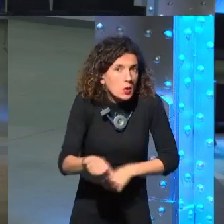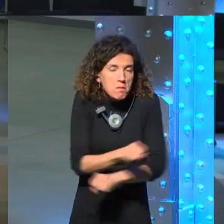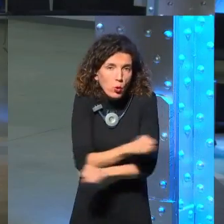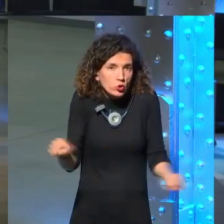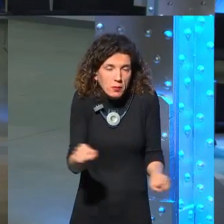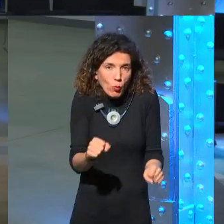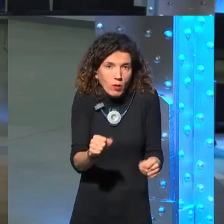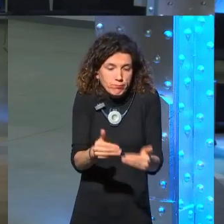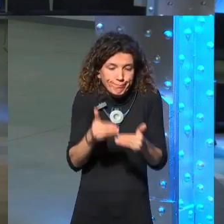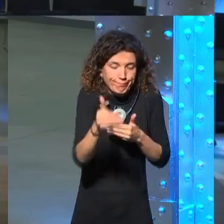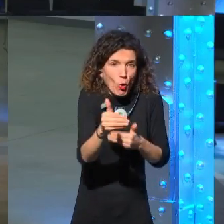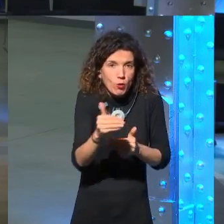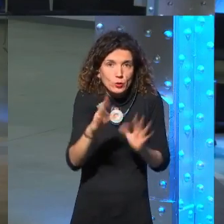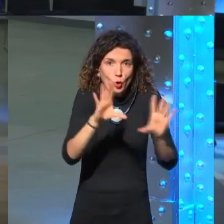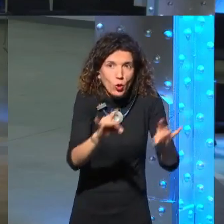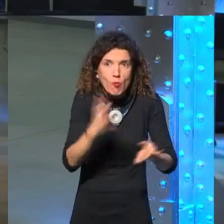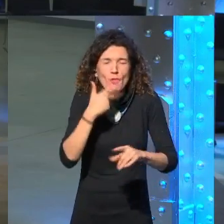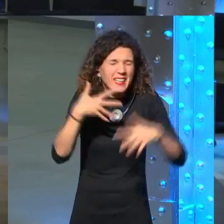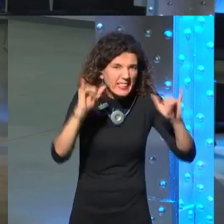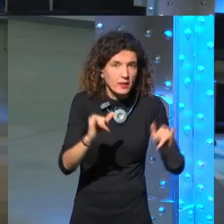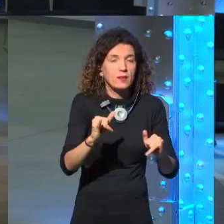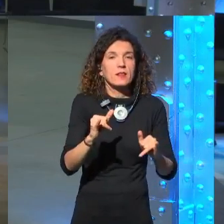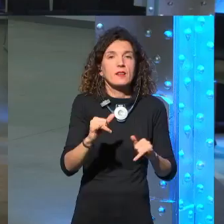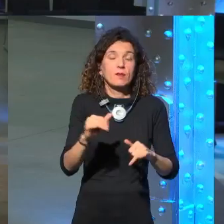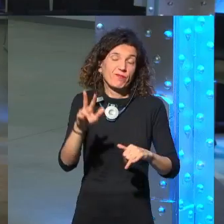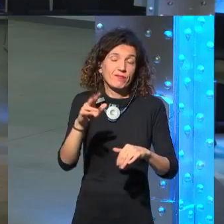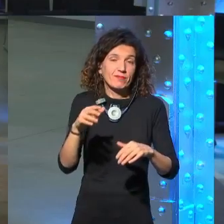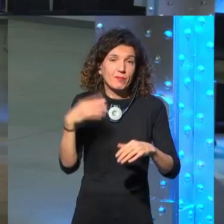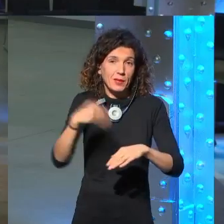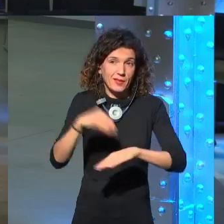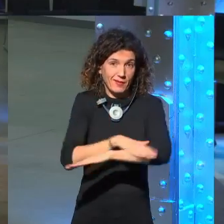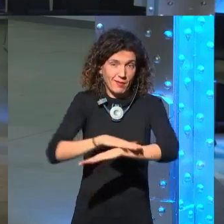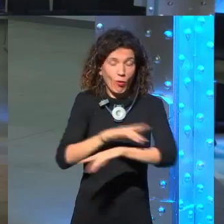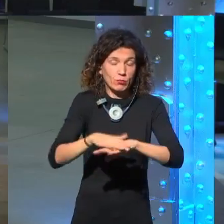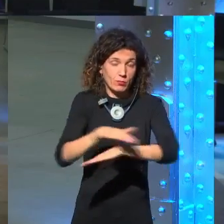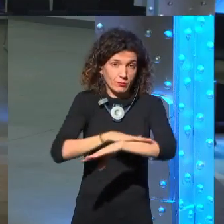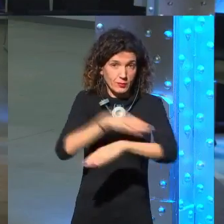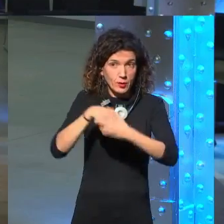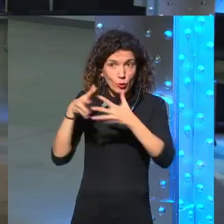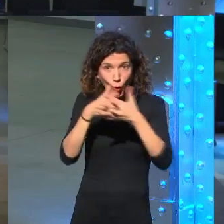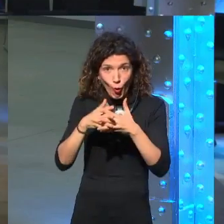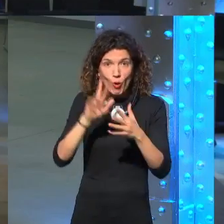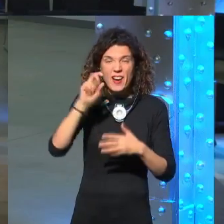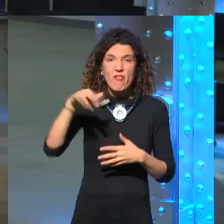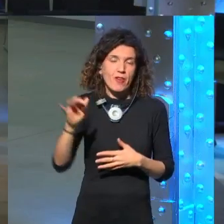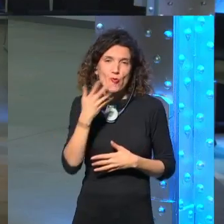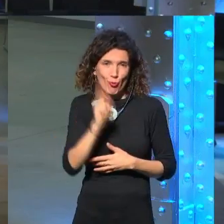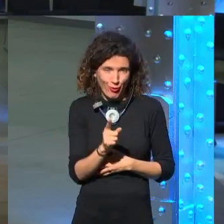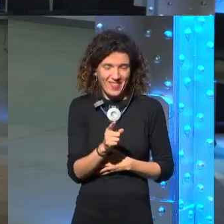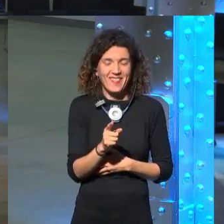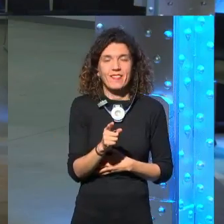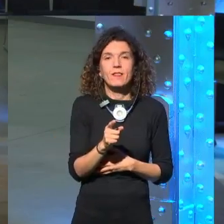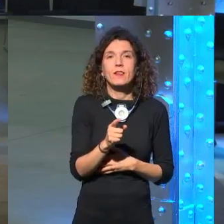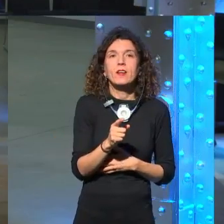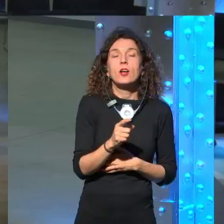that Rumsfeld missed one category. What about the unknown knowns? And